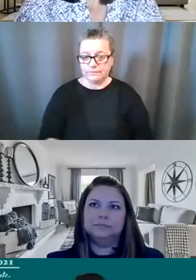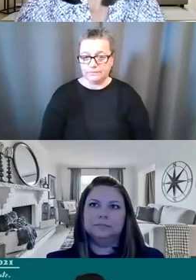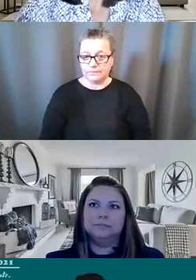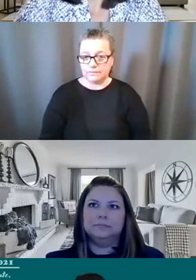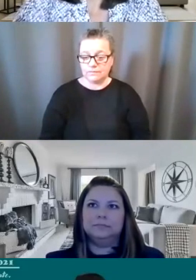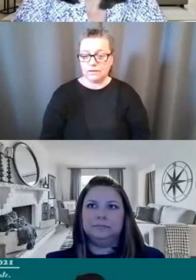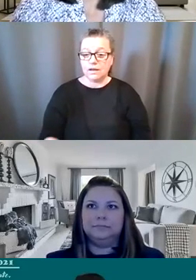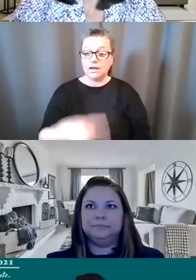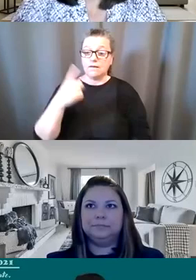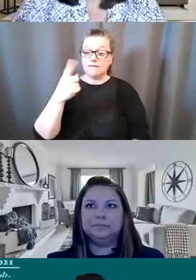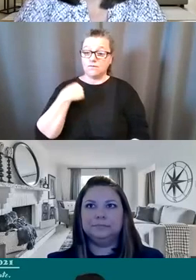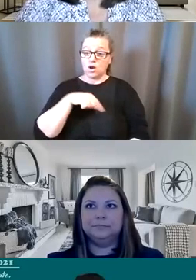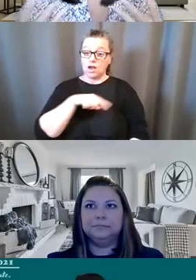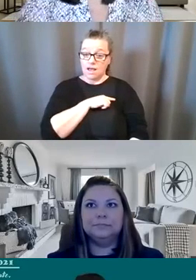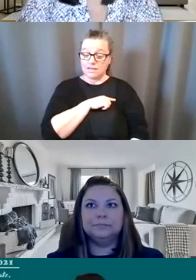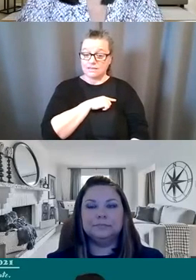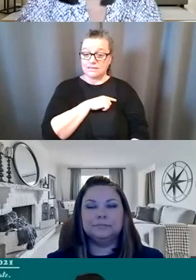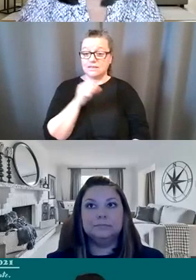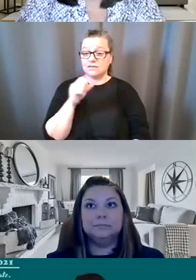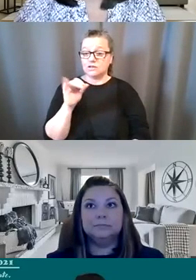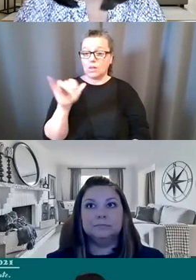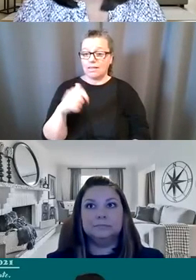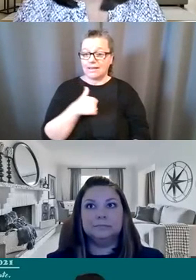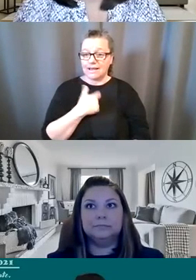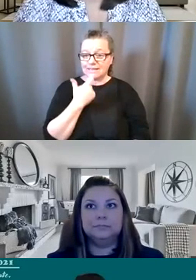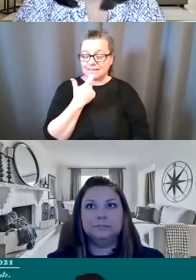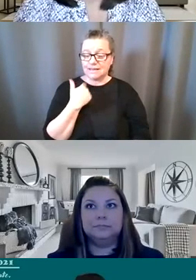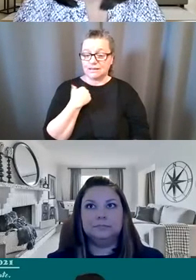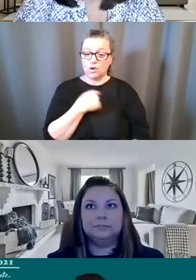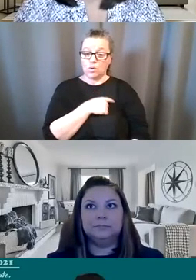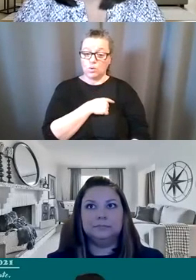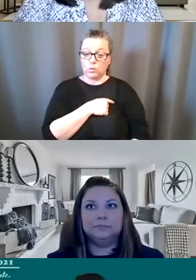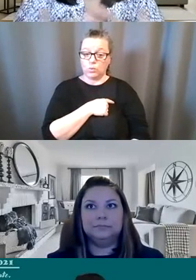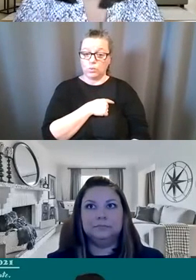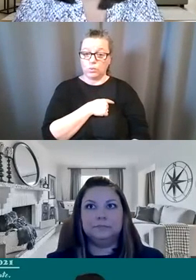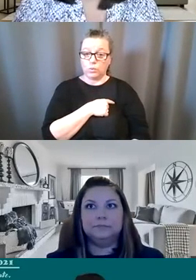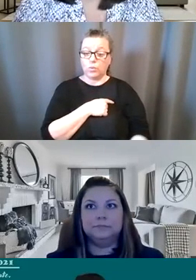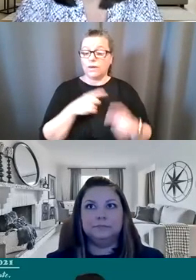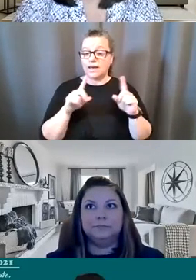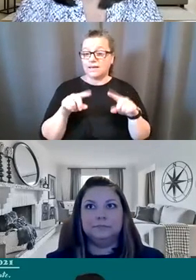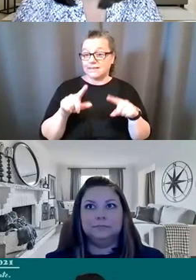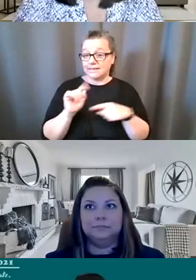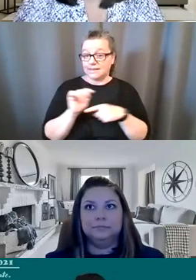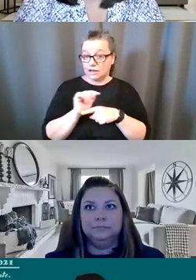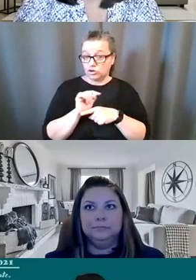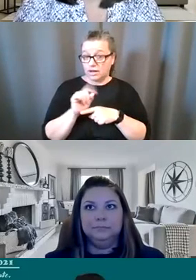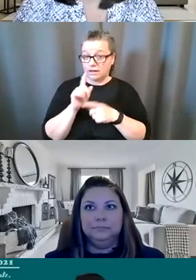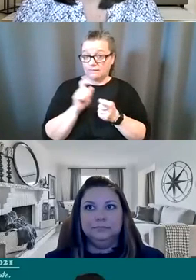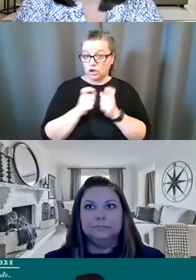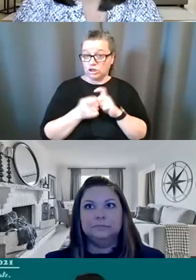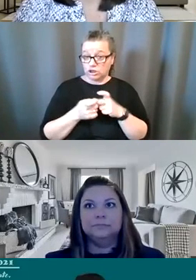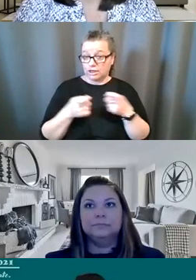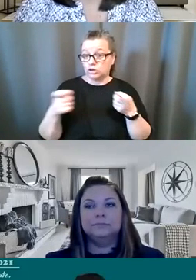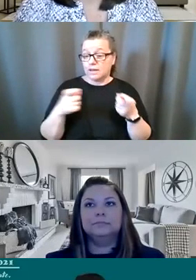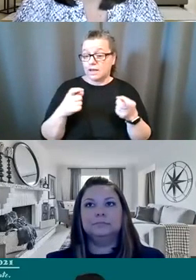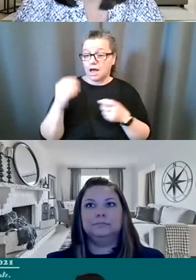For us, so like I said, we attended a training for change management. I know